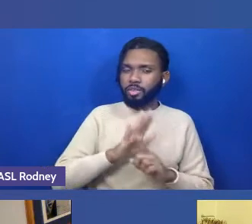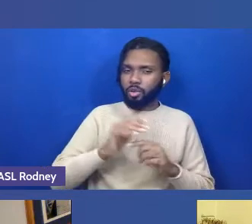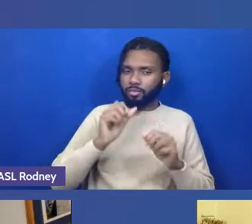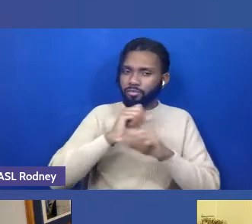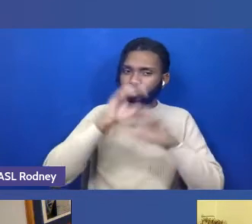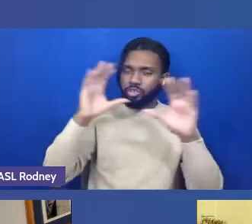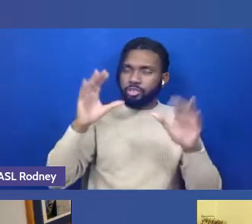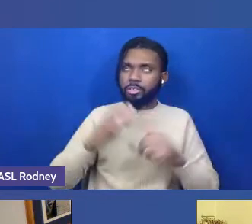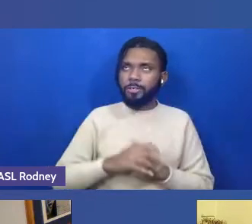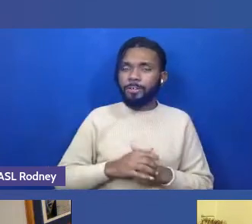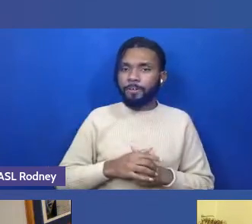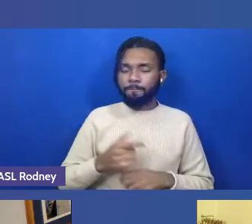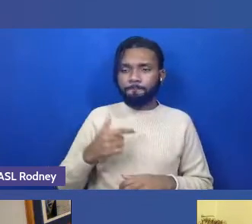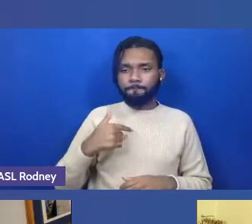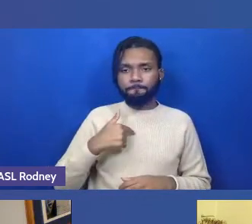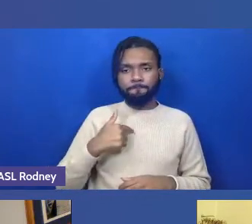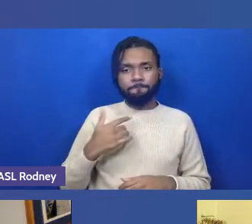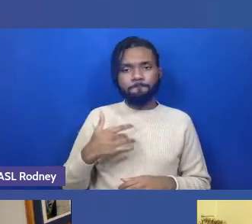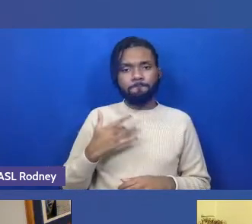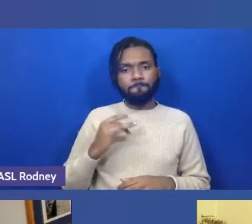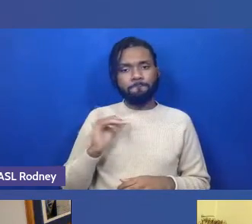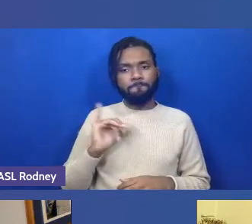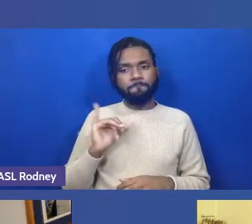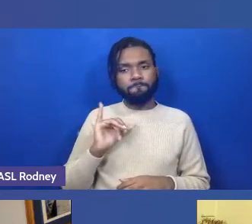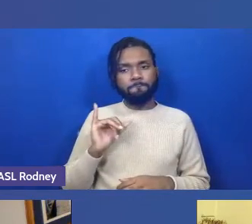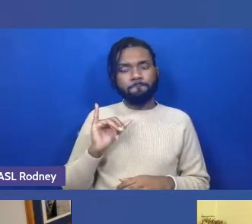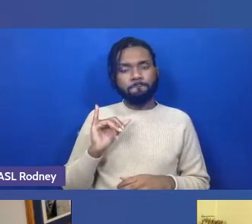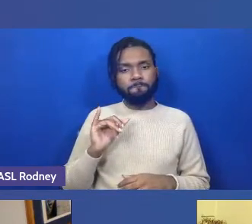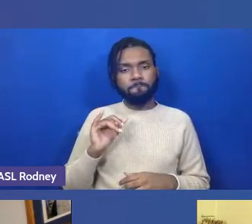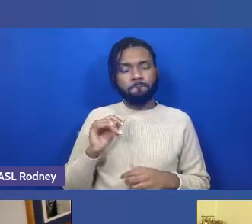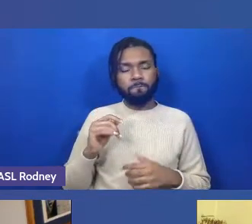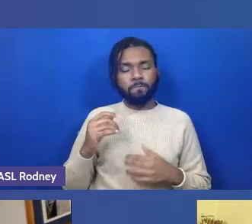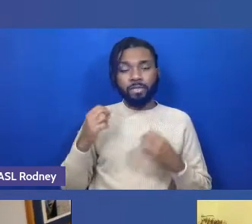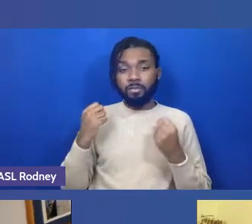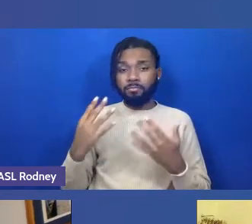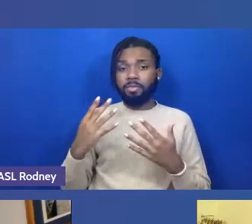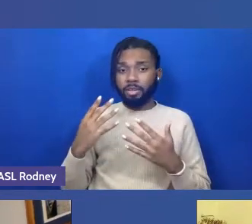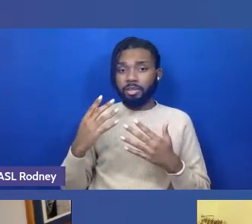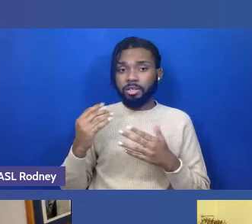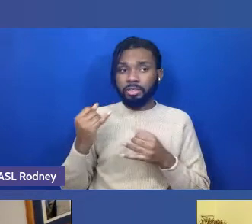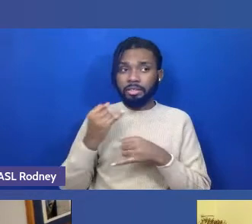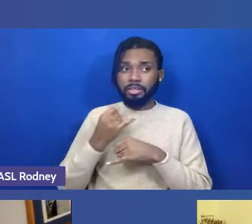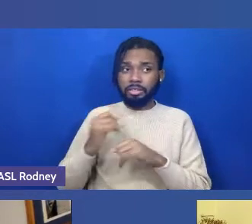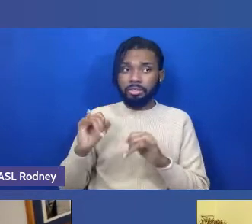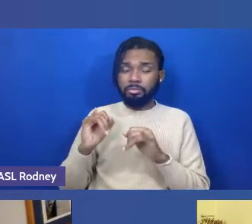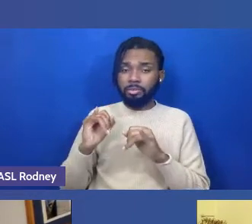because I feel like this has been something that a lot of independent producers have